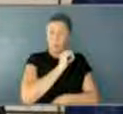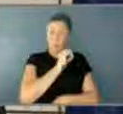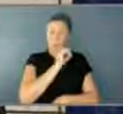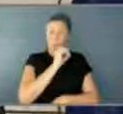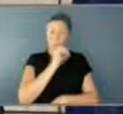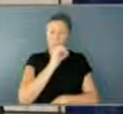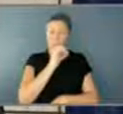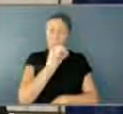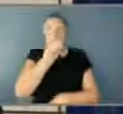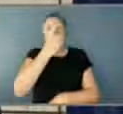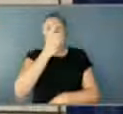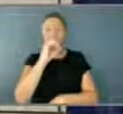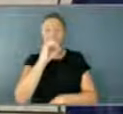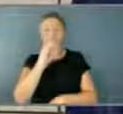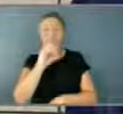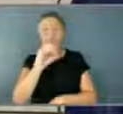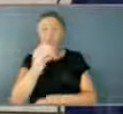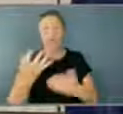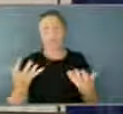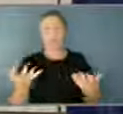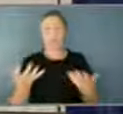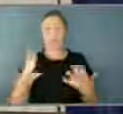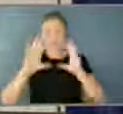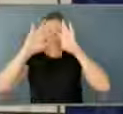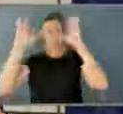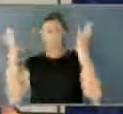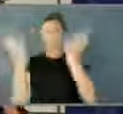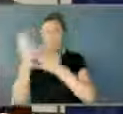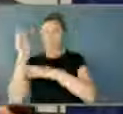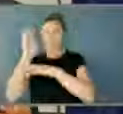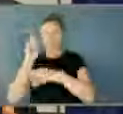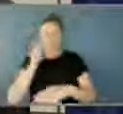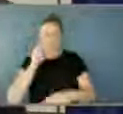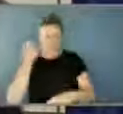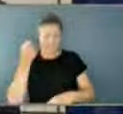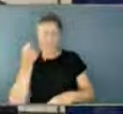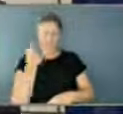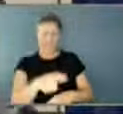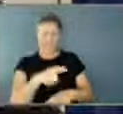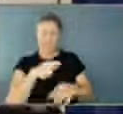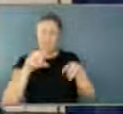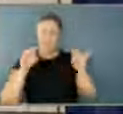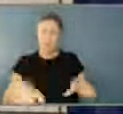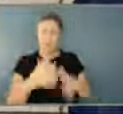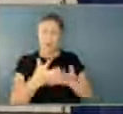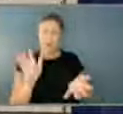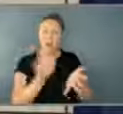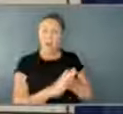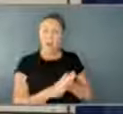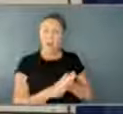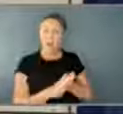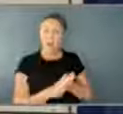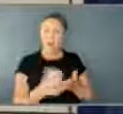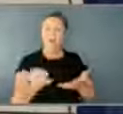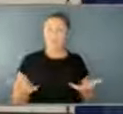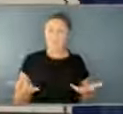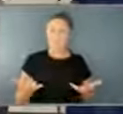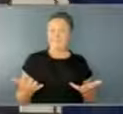at Australia and says, how have you done this? And that perspective, I think, is very important because that translates to